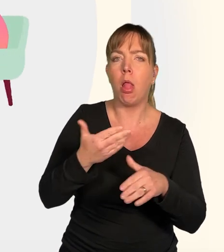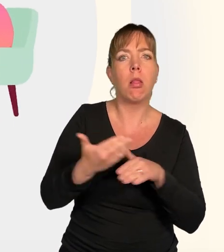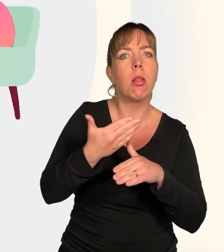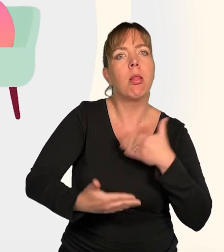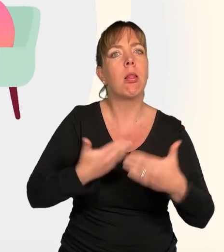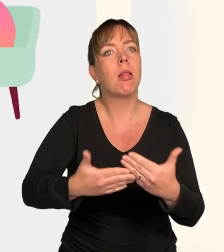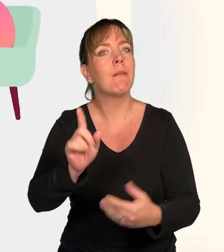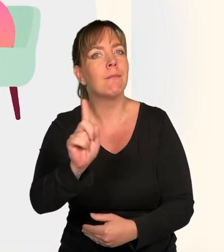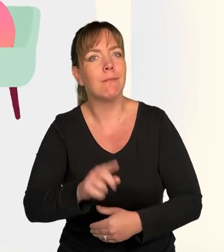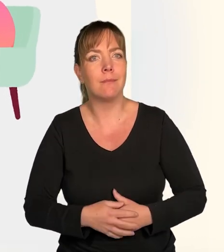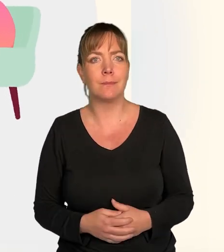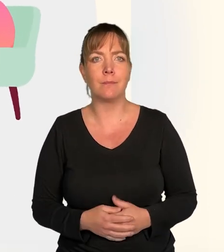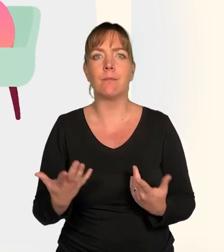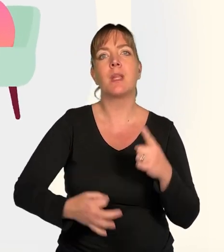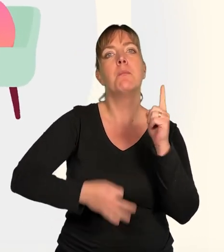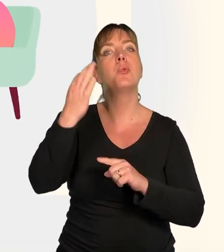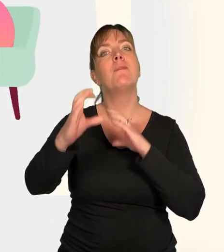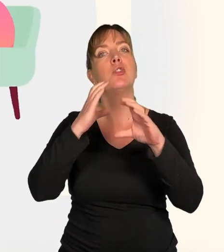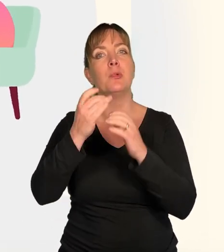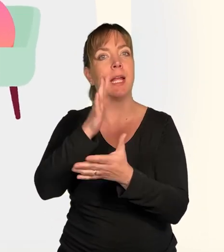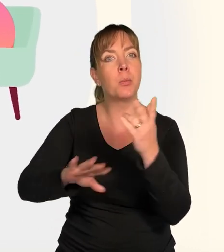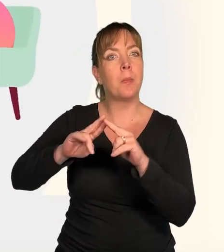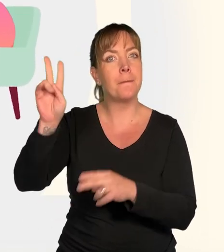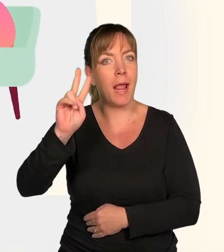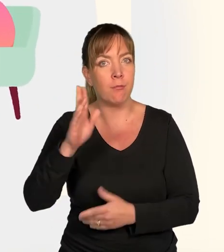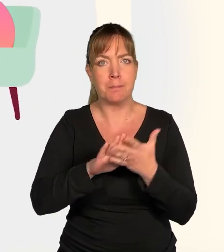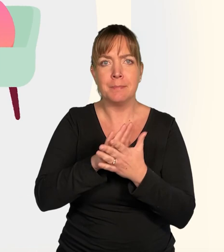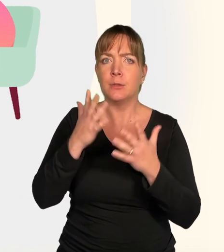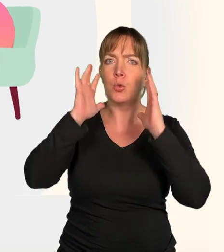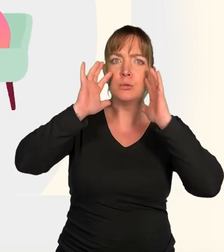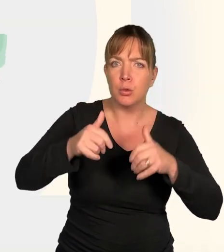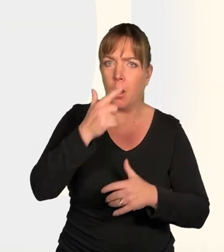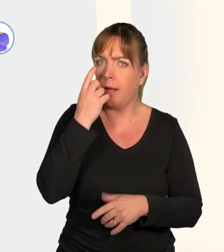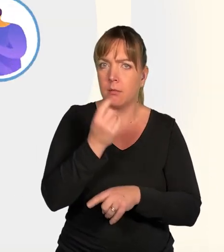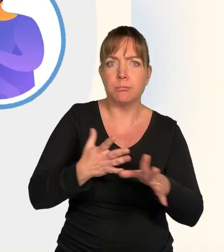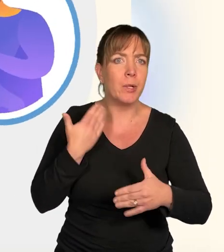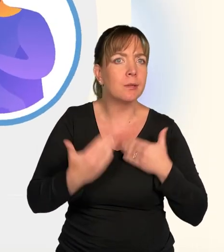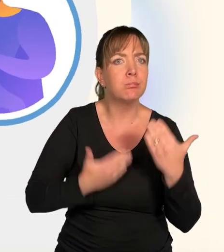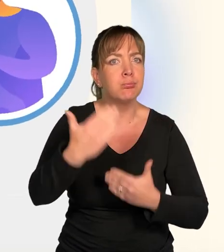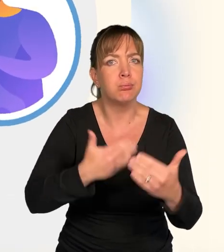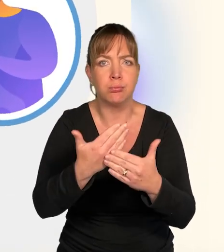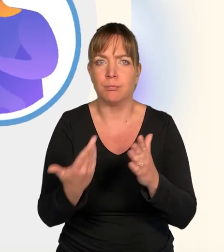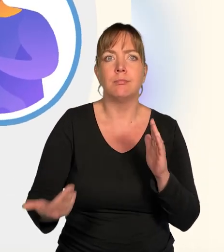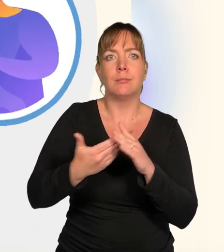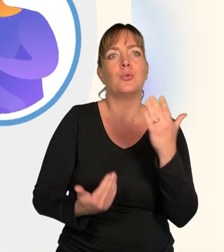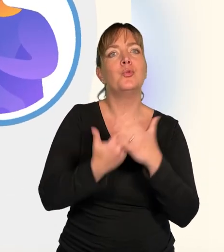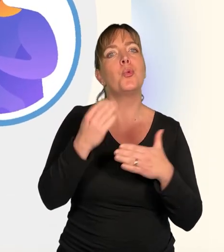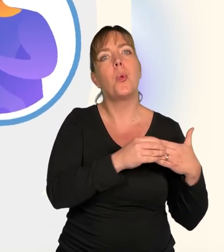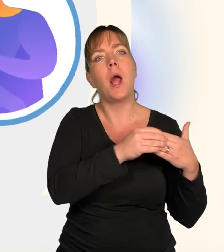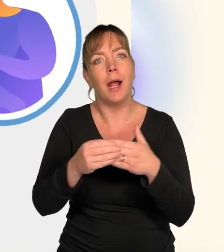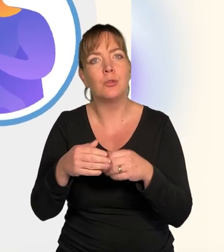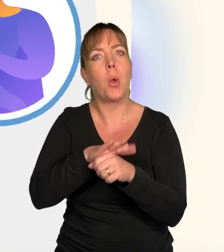Improving communication with parents so concerns are dealt with quickly through new guidance for local authority SEND caseworkers and